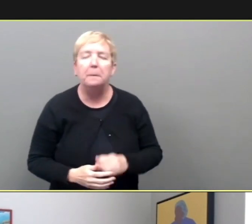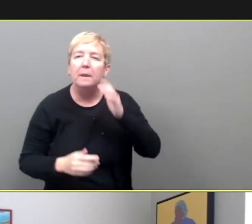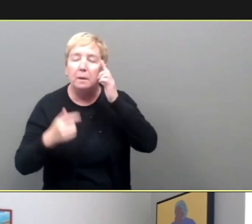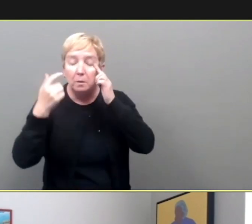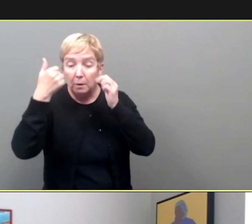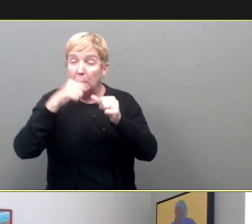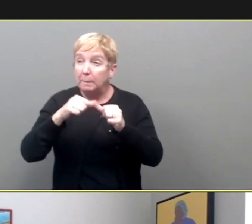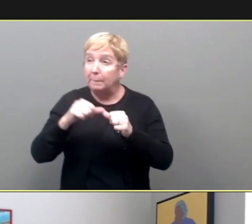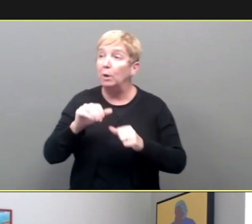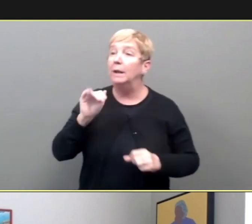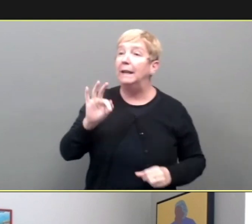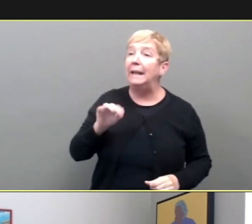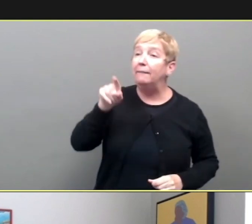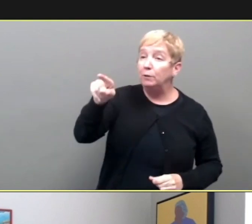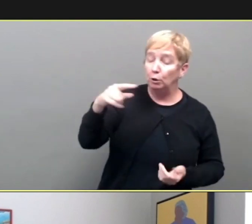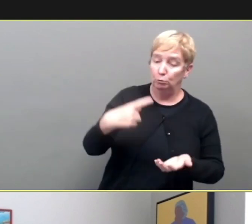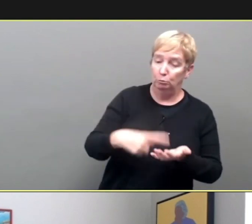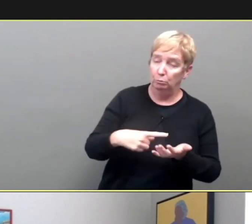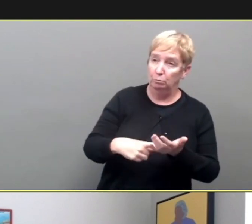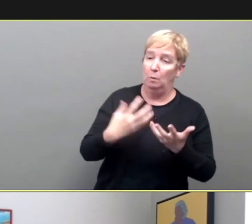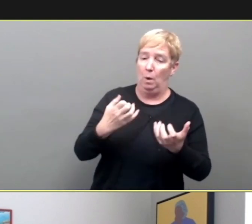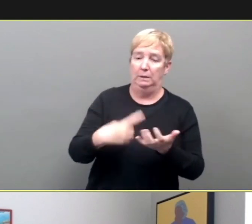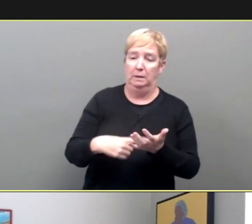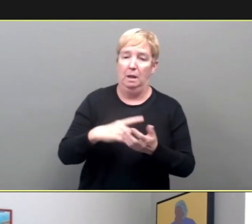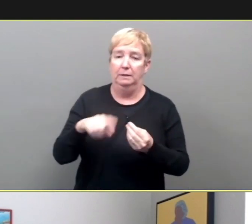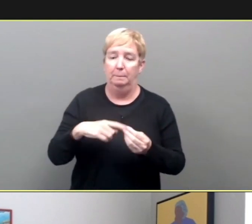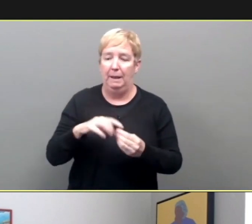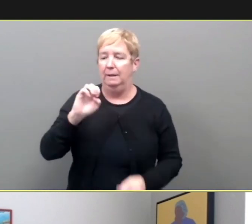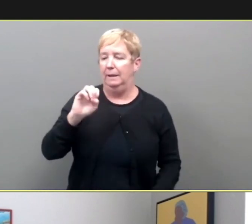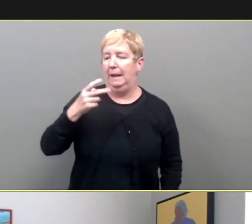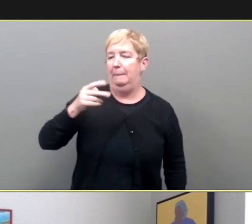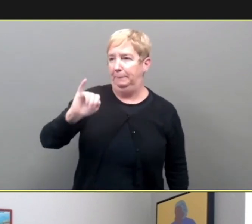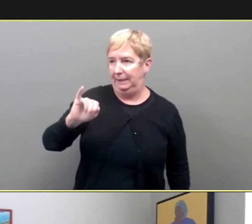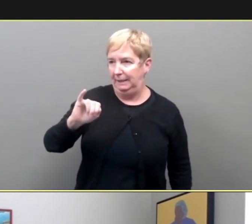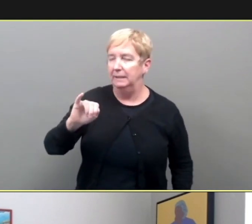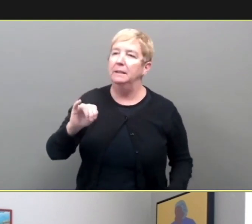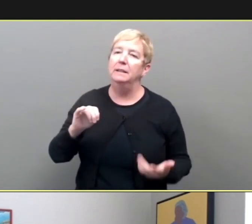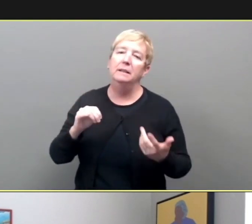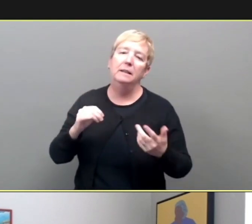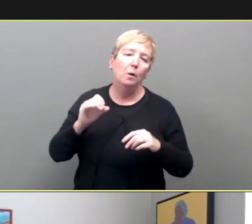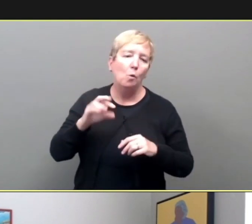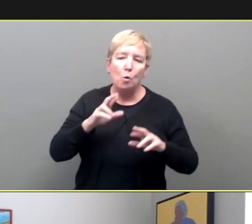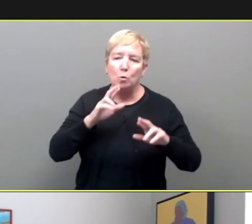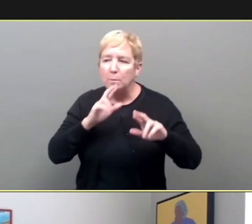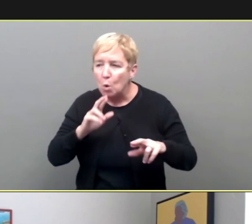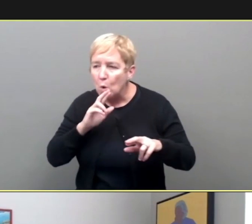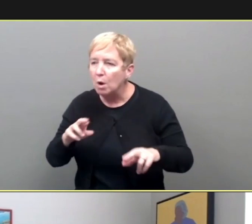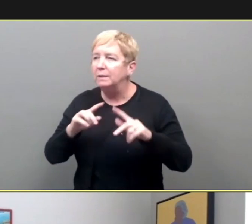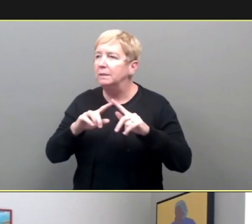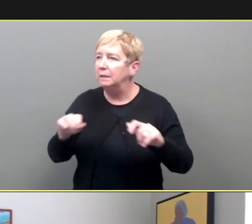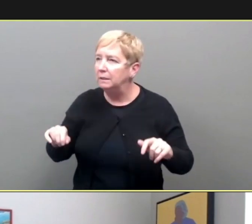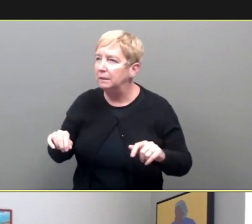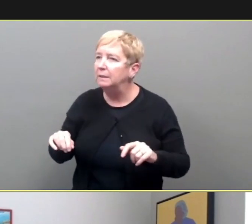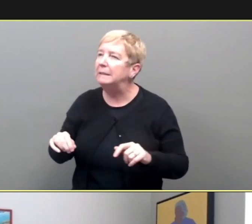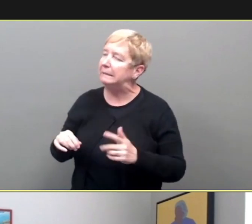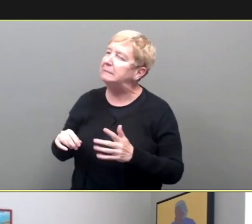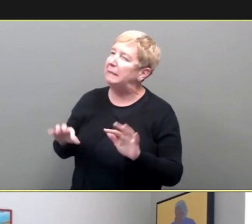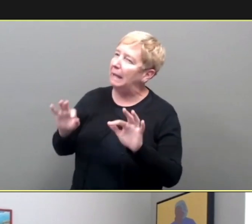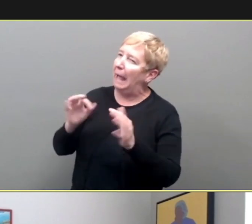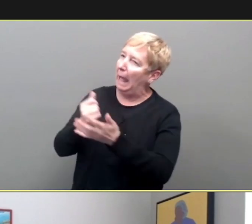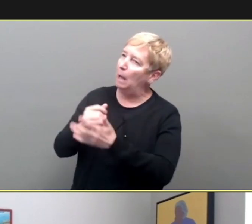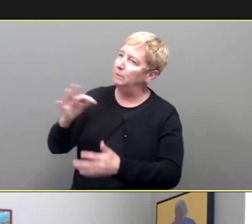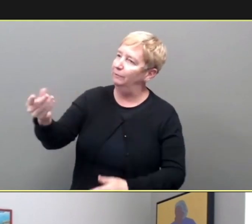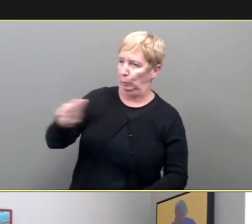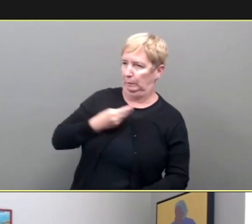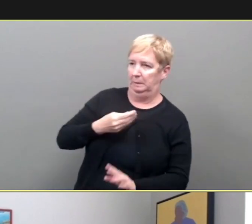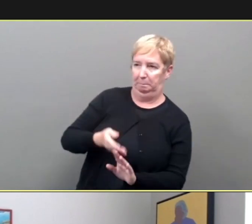question about epidemiological data or our reports, we did get one of those ahead of time and we discussed it a bit. And thank you very much for submitting it in